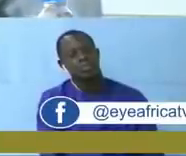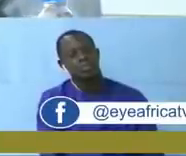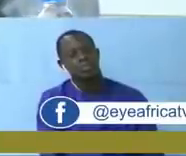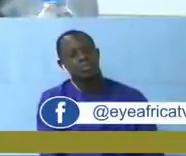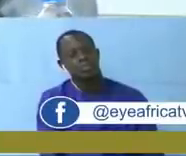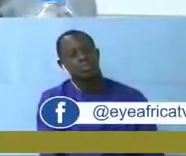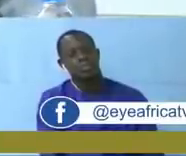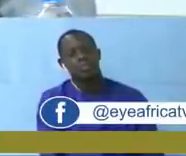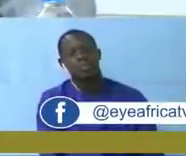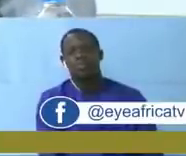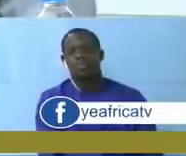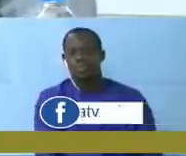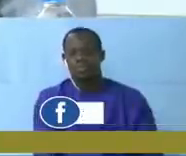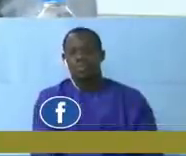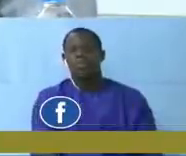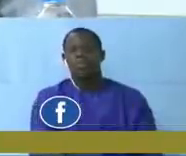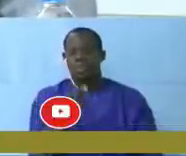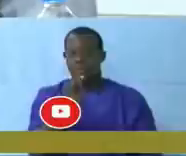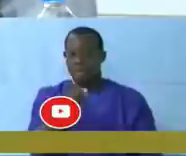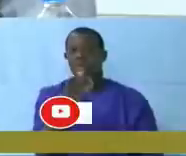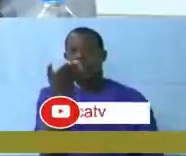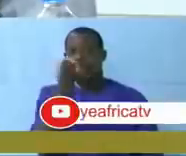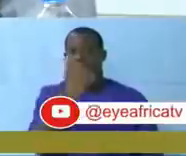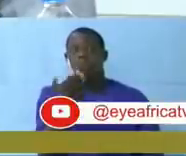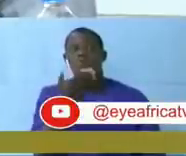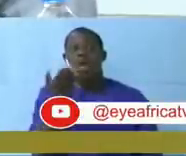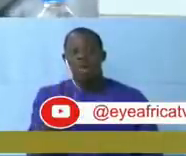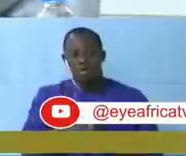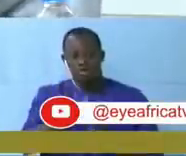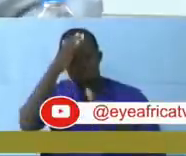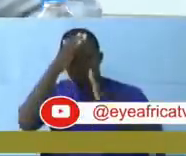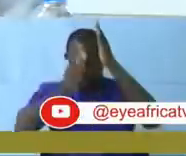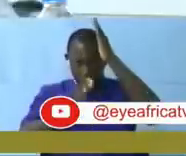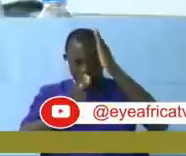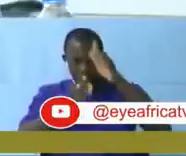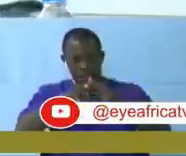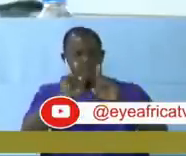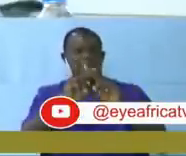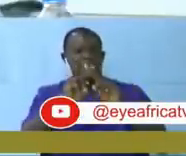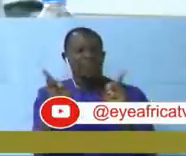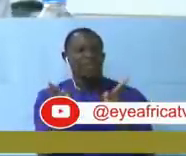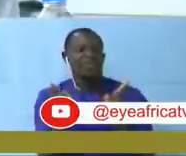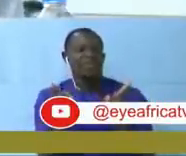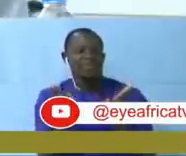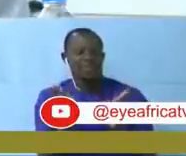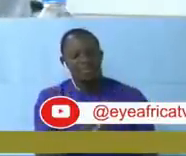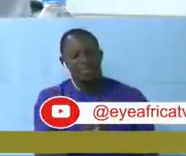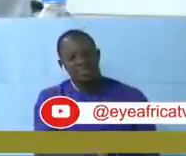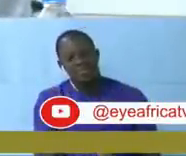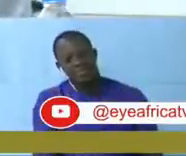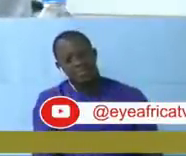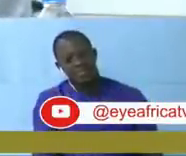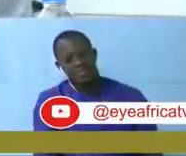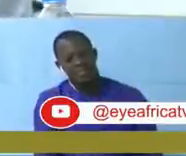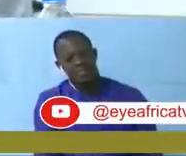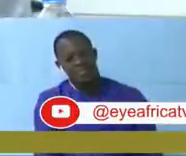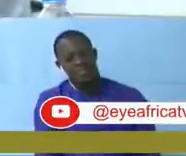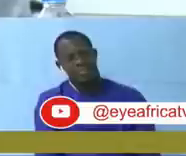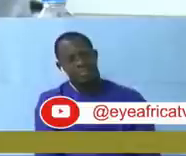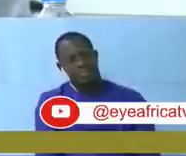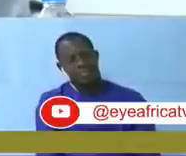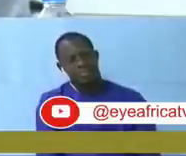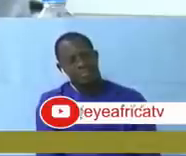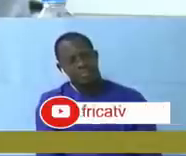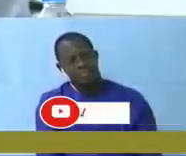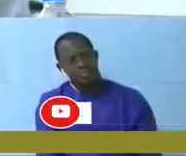know, soldiers with a difference. Te yok ci nak li mu ngi warona joge ko nak ci soldat yi nga xamne ni sen bak mo nekkone oute nañu ak